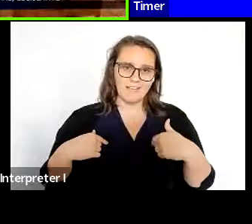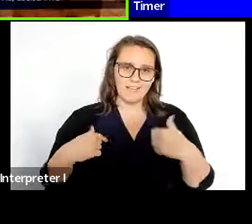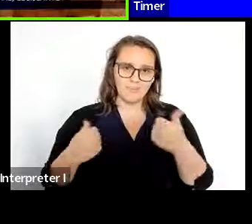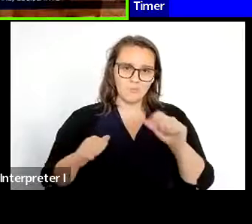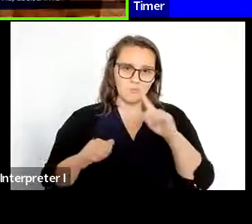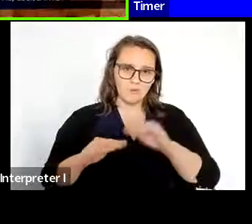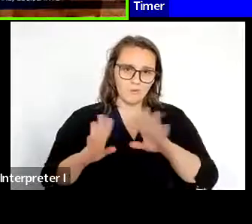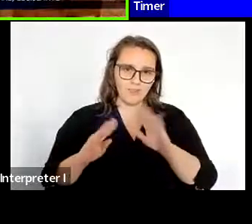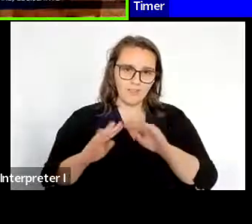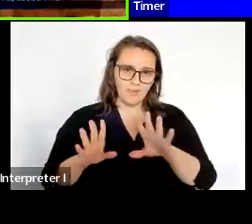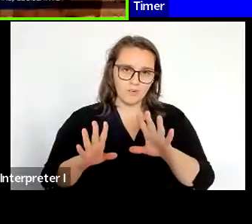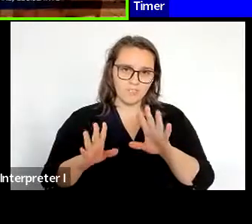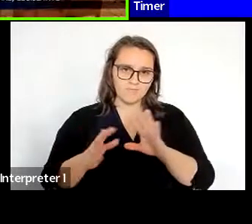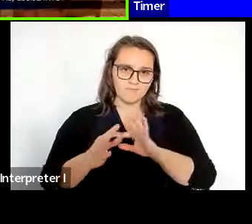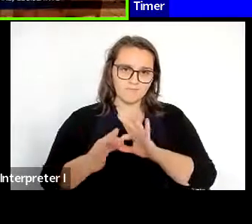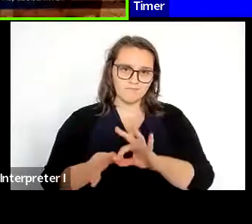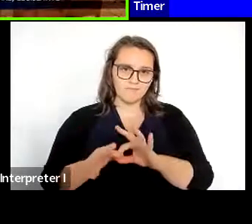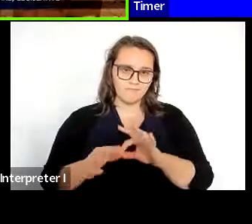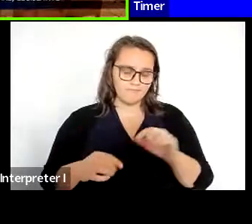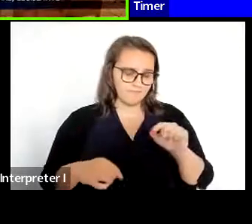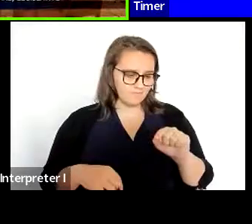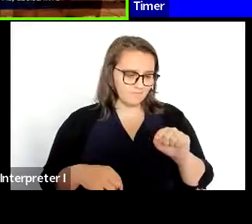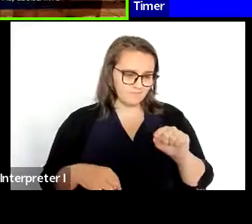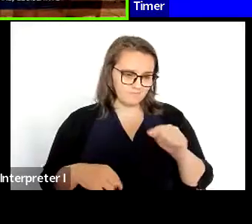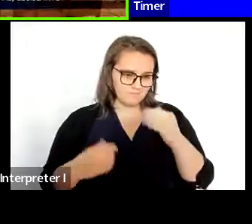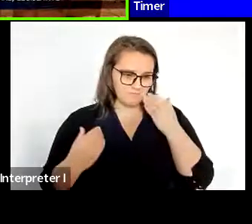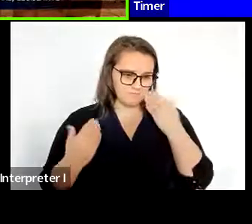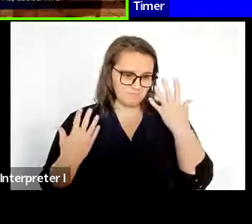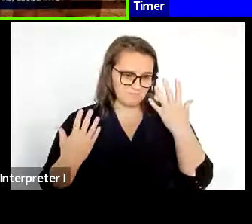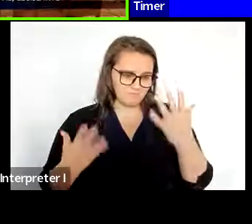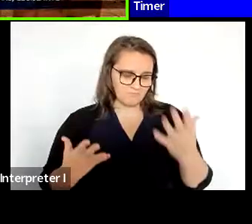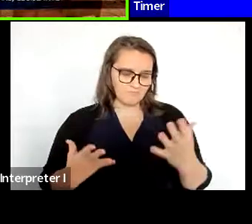some clarity on this. I don't know